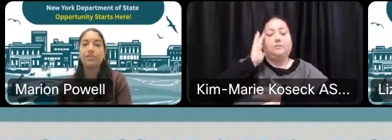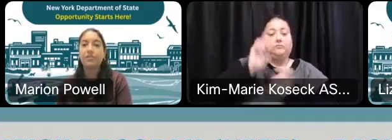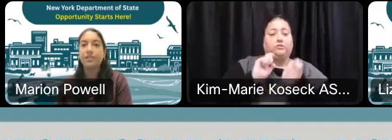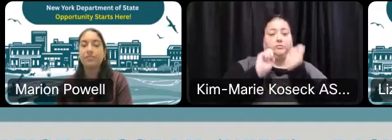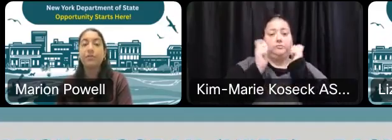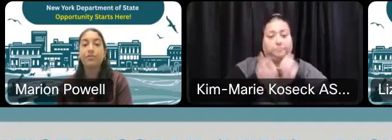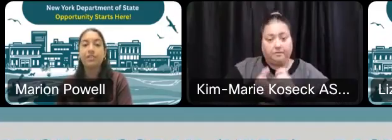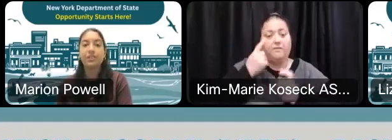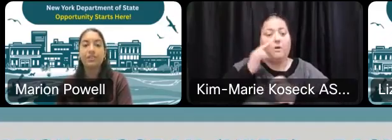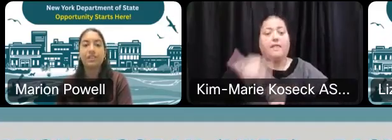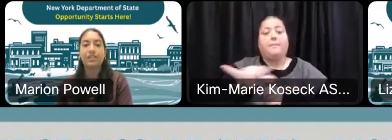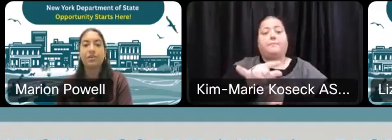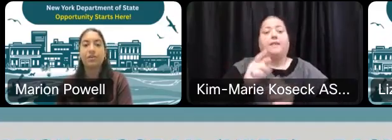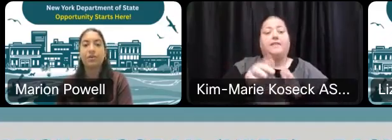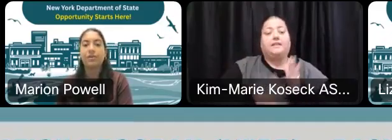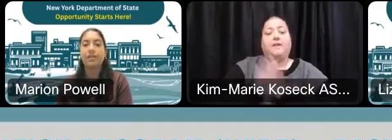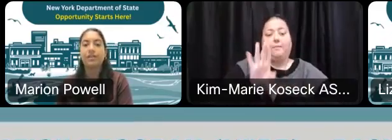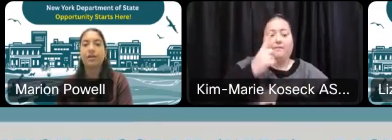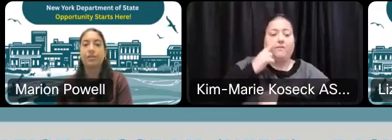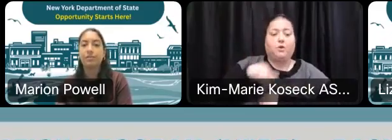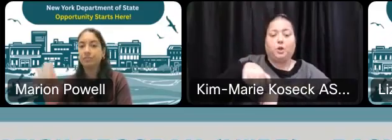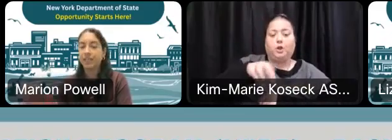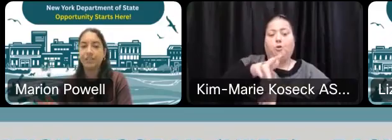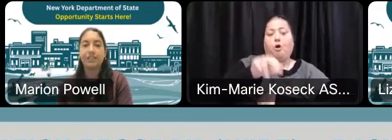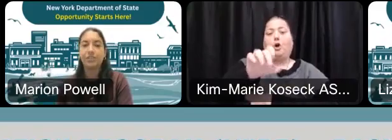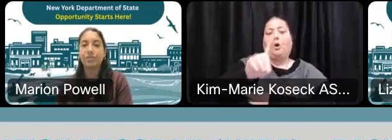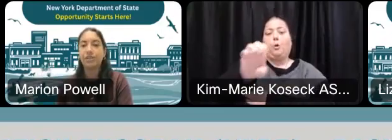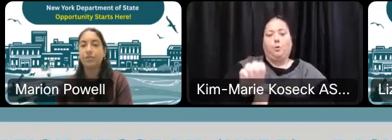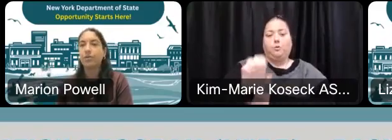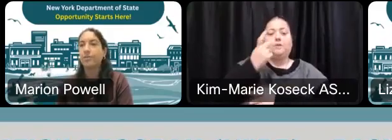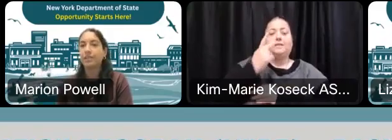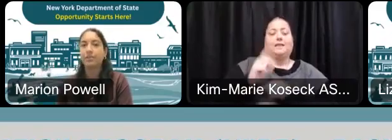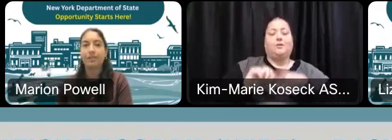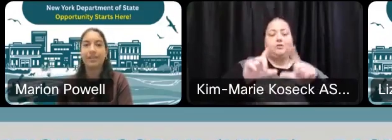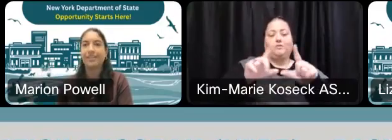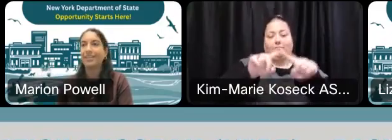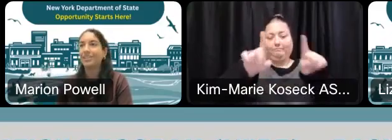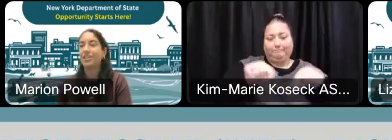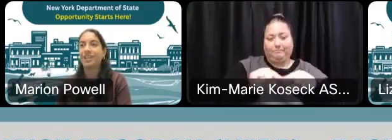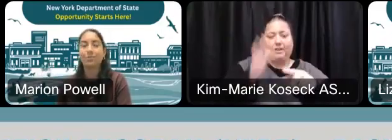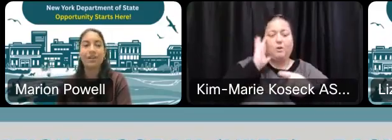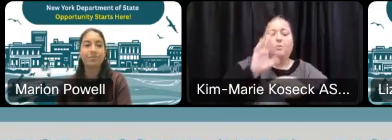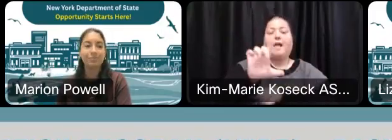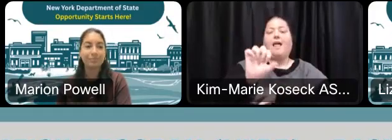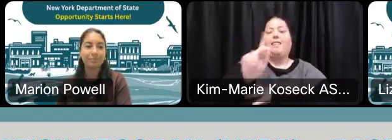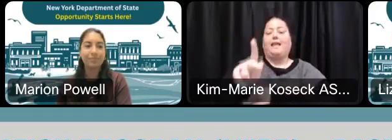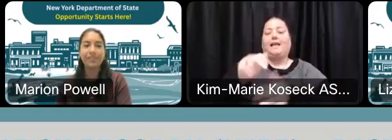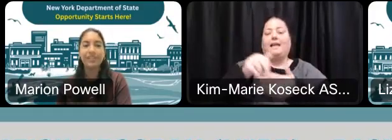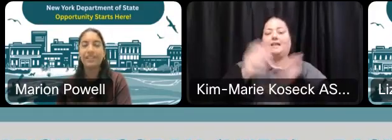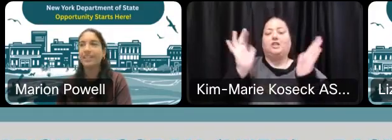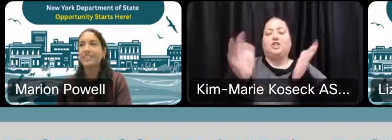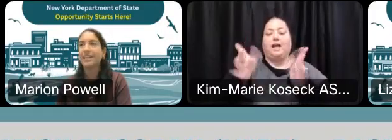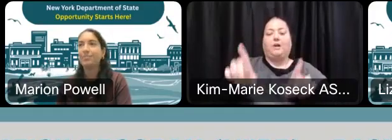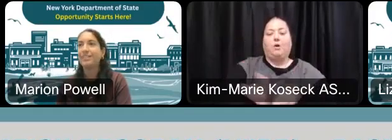LWRP, feel free to use the QR code that you see on the screen, or I believe there'll be a link in the chat as well.